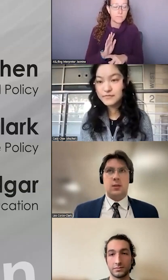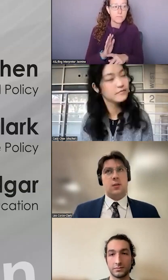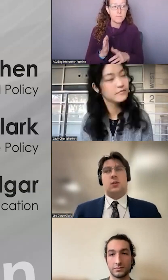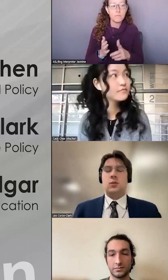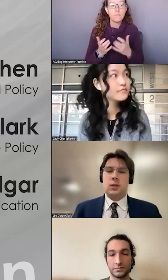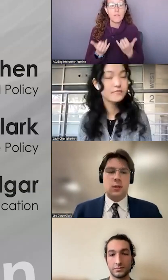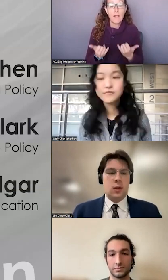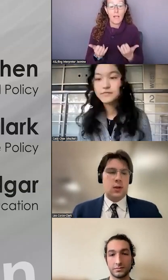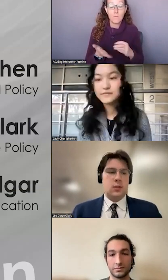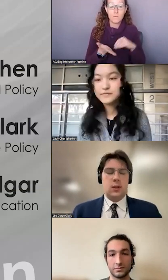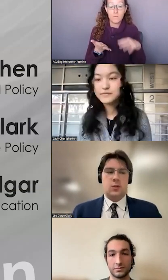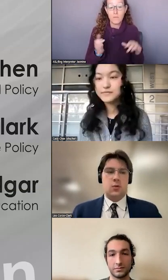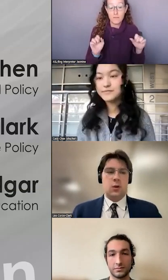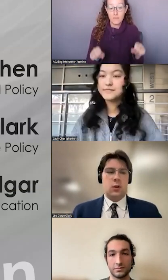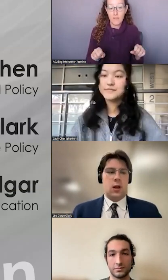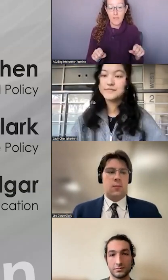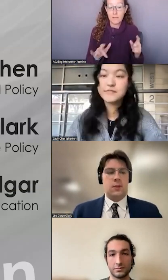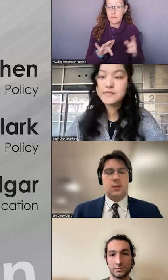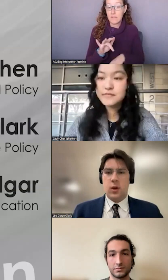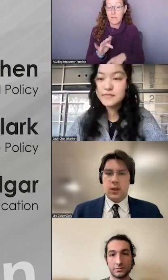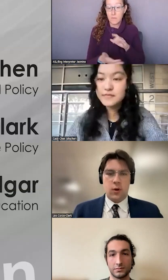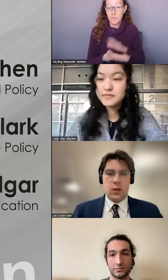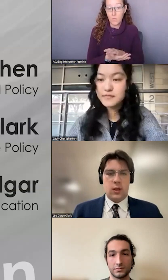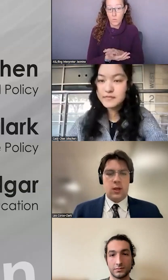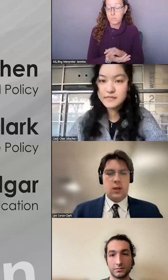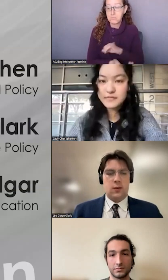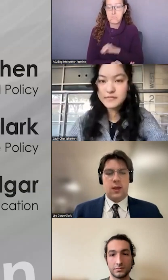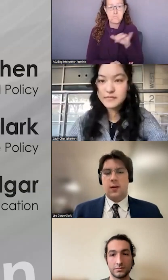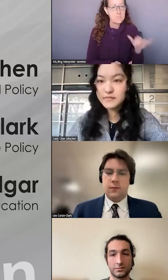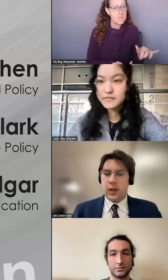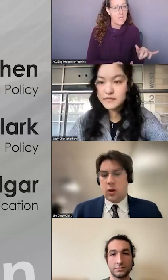it so that students could skip school the same way they would